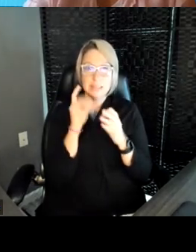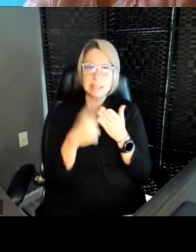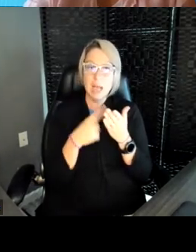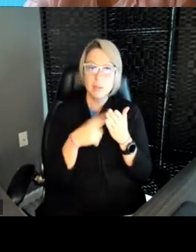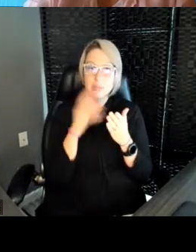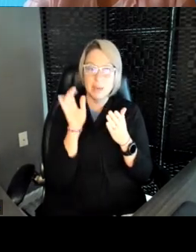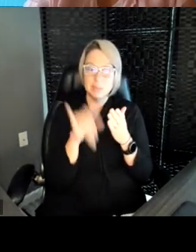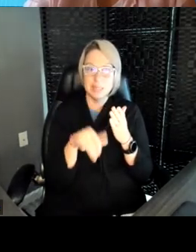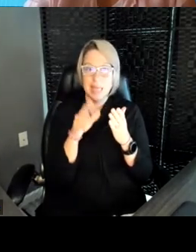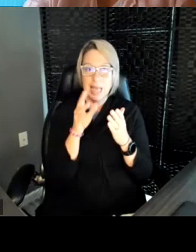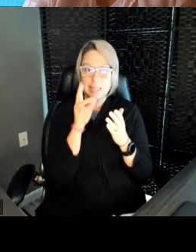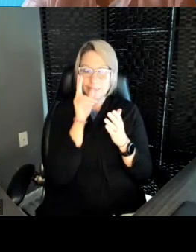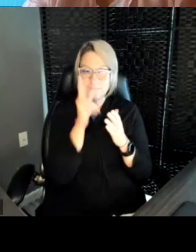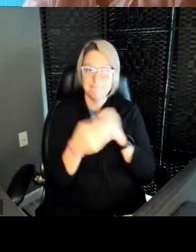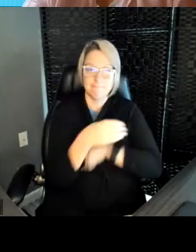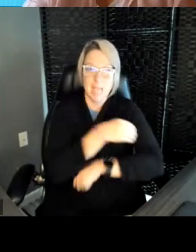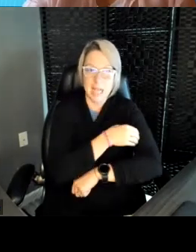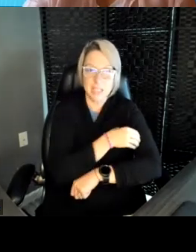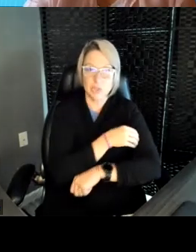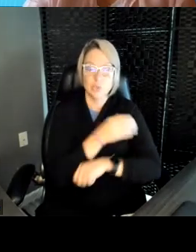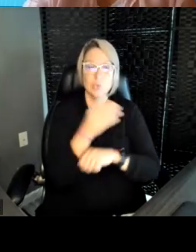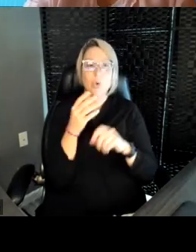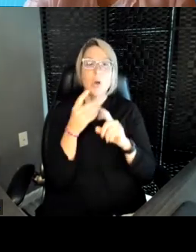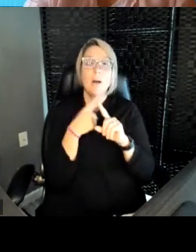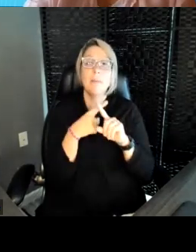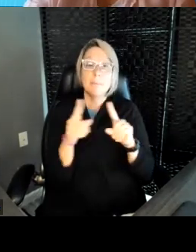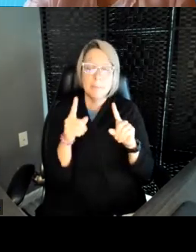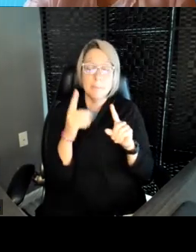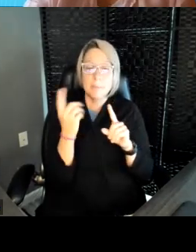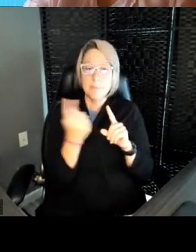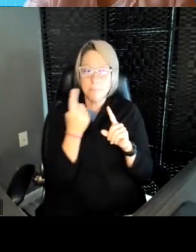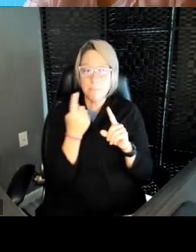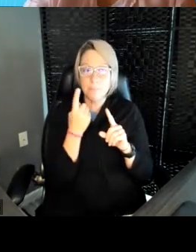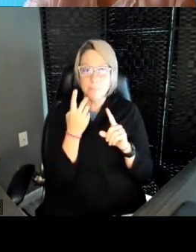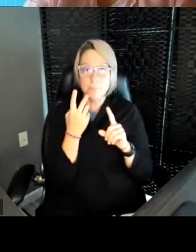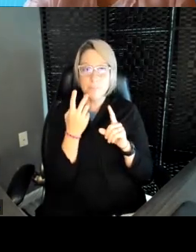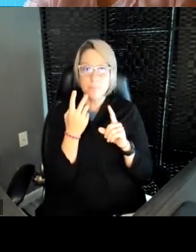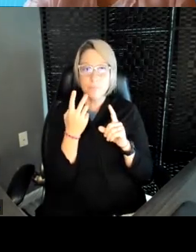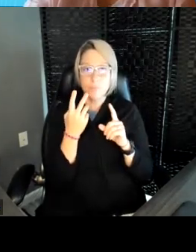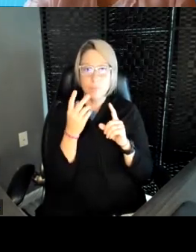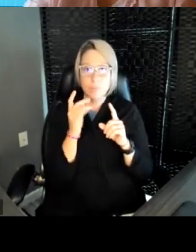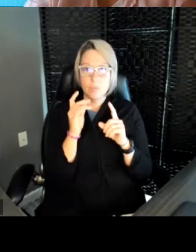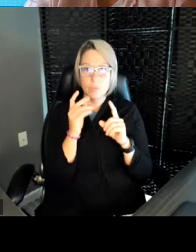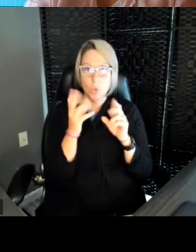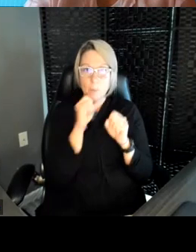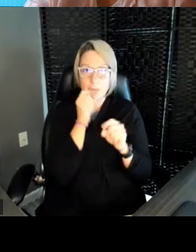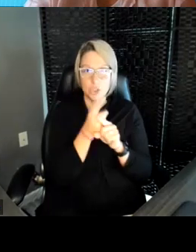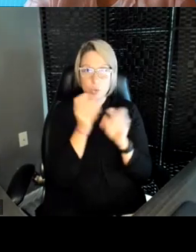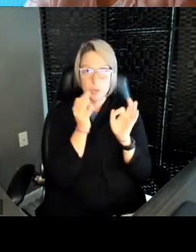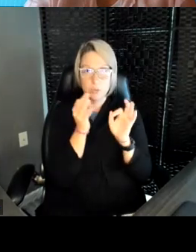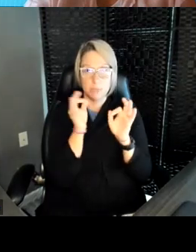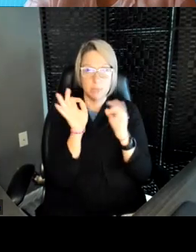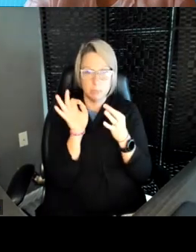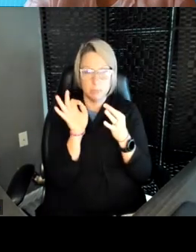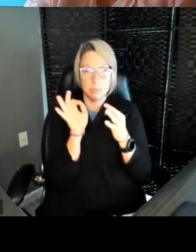to a muscular situation. But we are always looking, again, right eye goes where left eye goes, and they can do